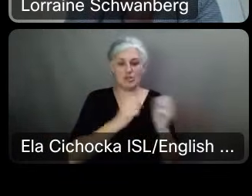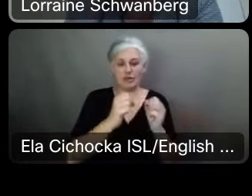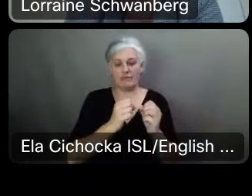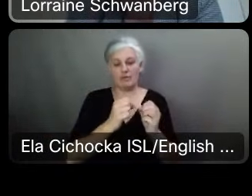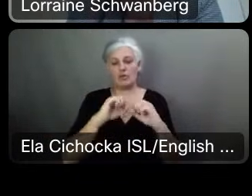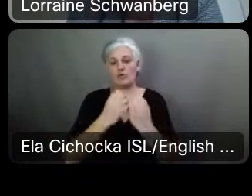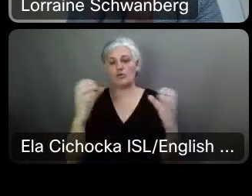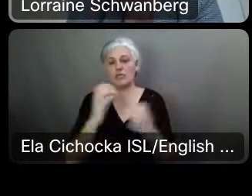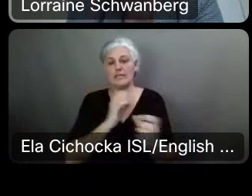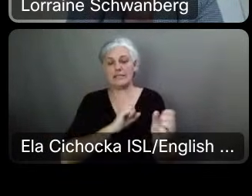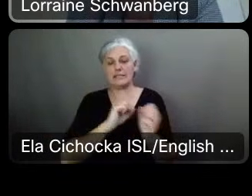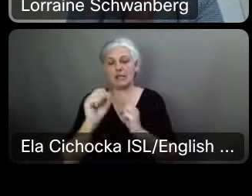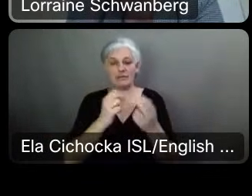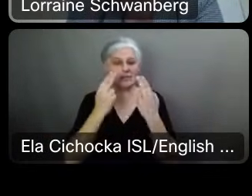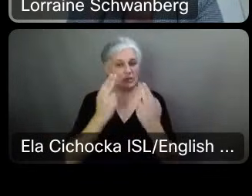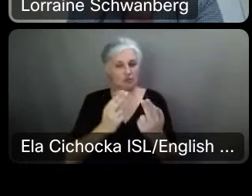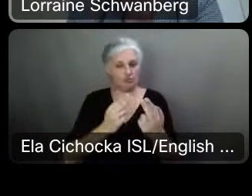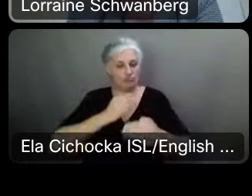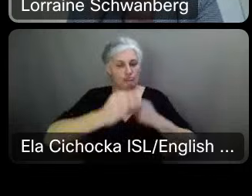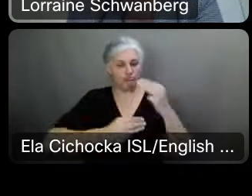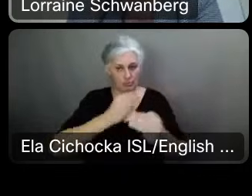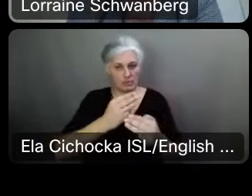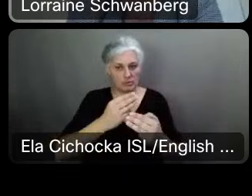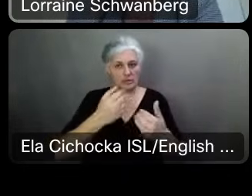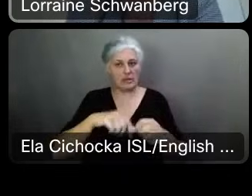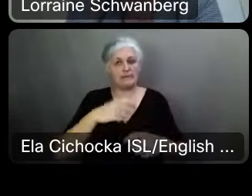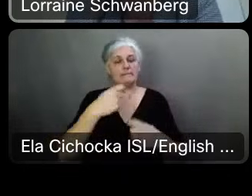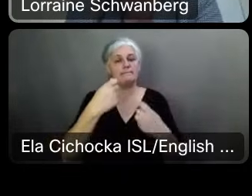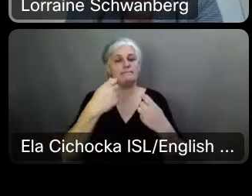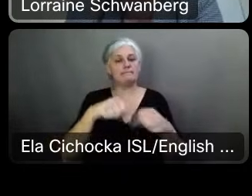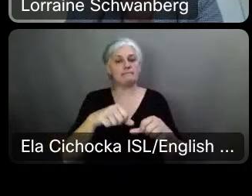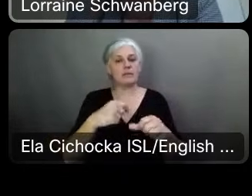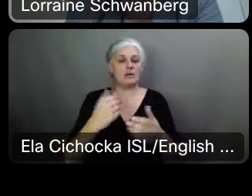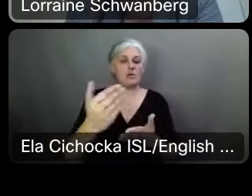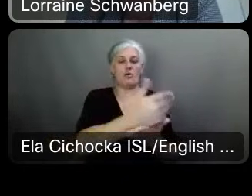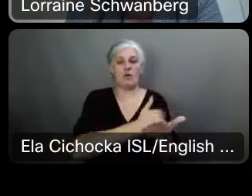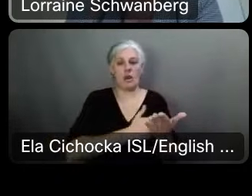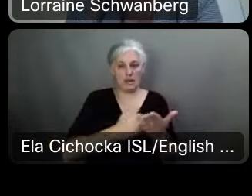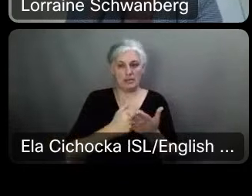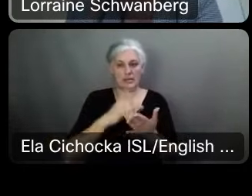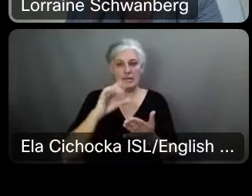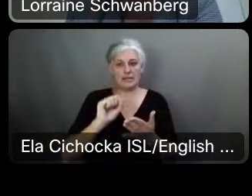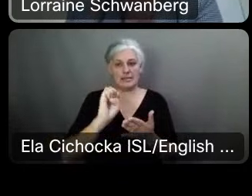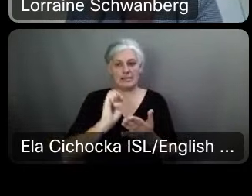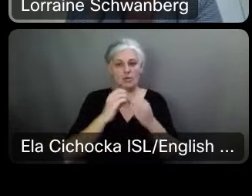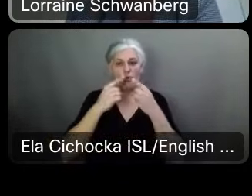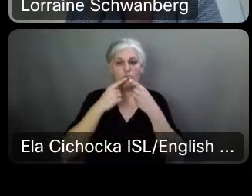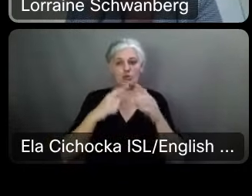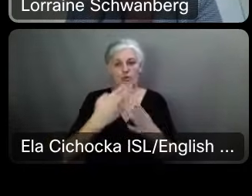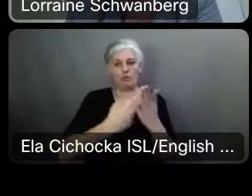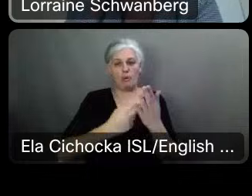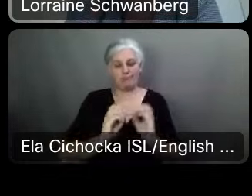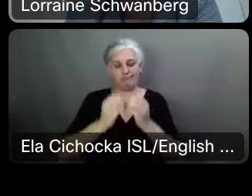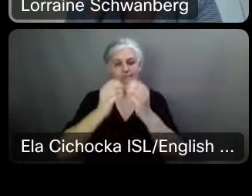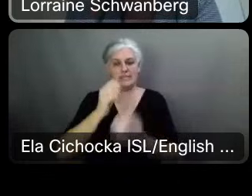service needs to go through. And then eventually there is a collated HSE Open Disclosure report that's submitted,